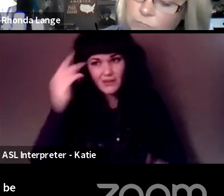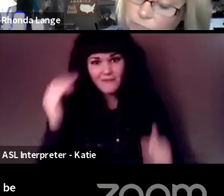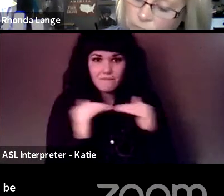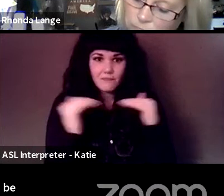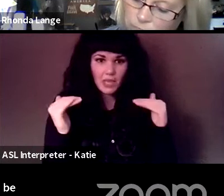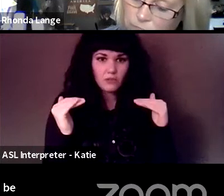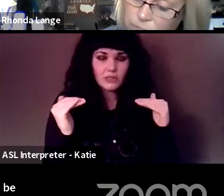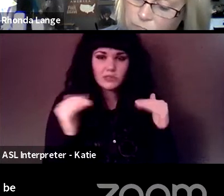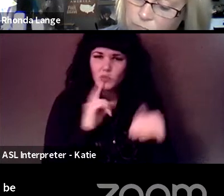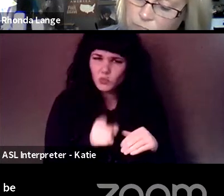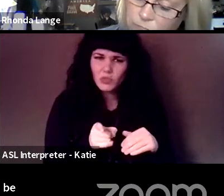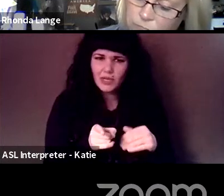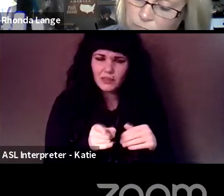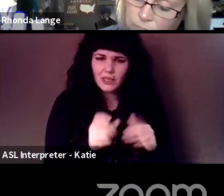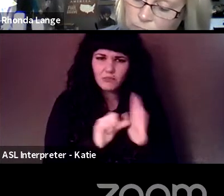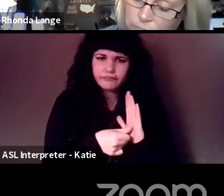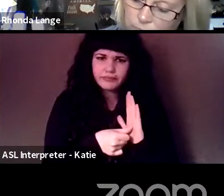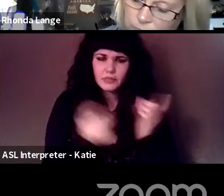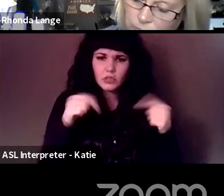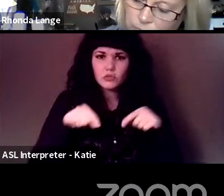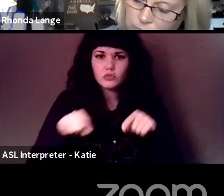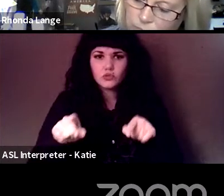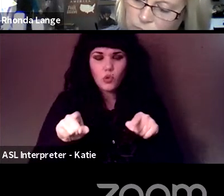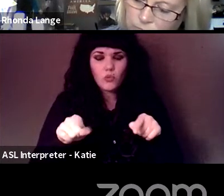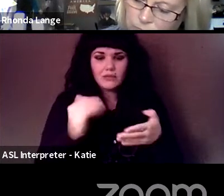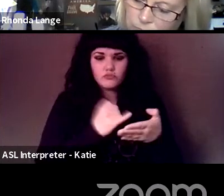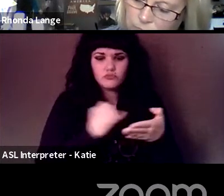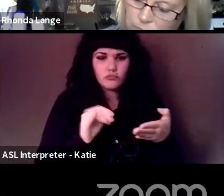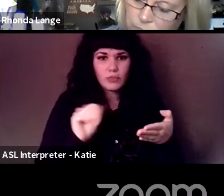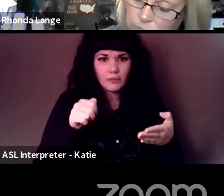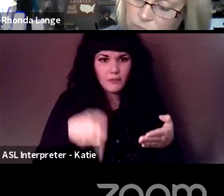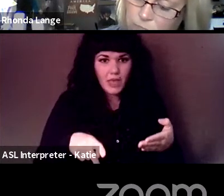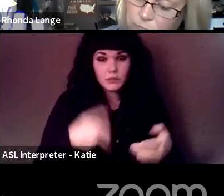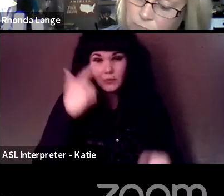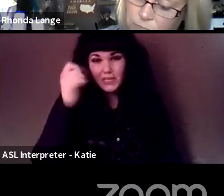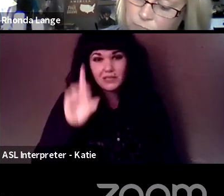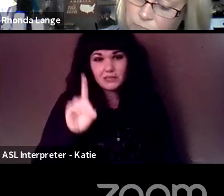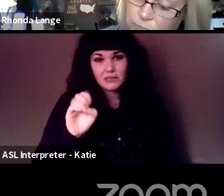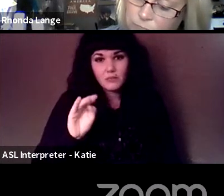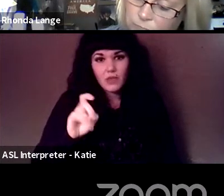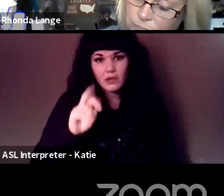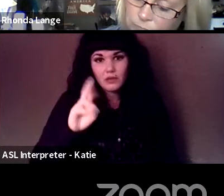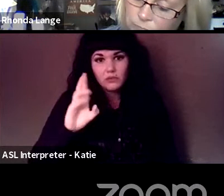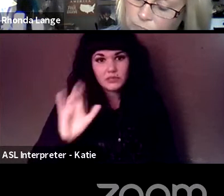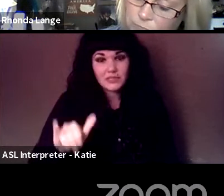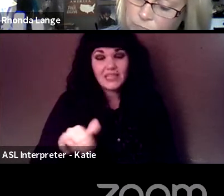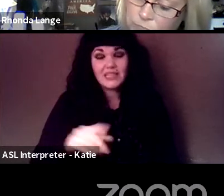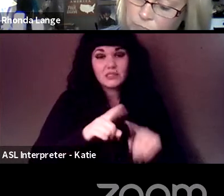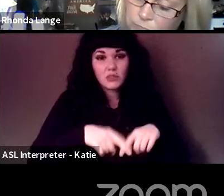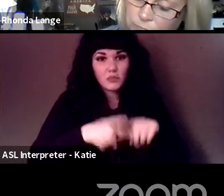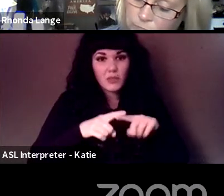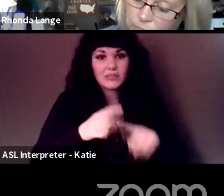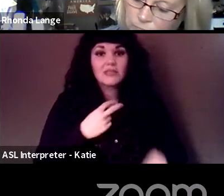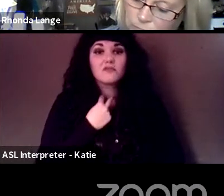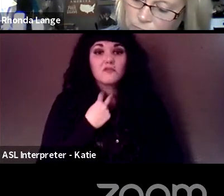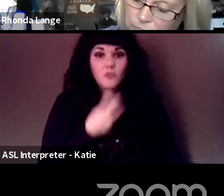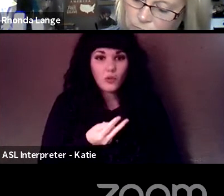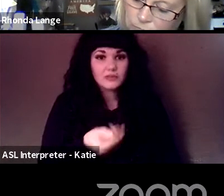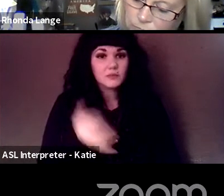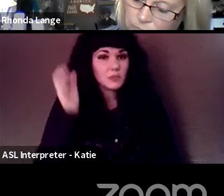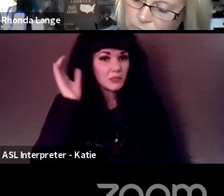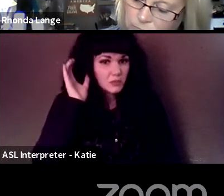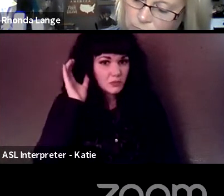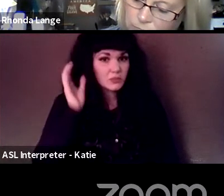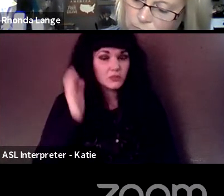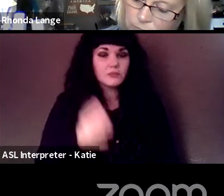that, democracy depends on votes being counted and voices being heard. Thank you. Thank you so much, Joey, for taking the time to speak